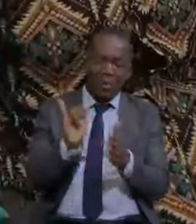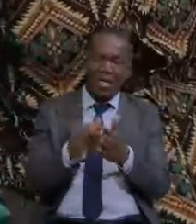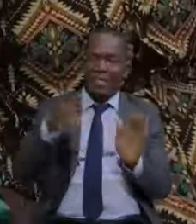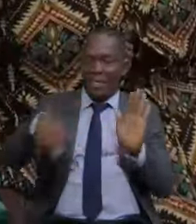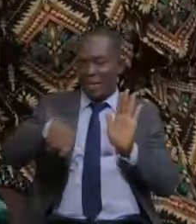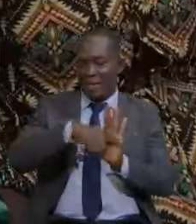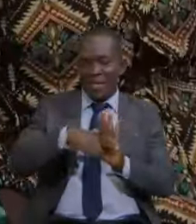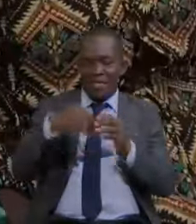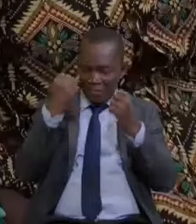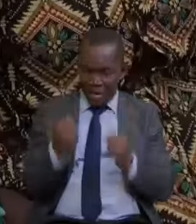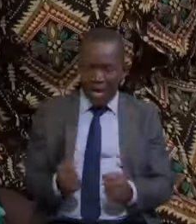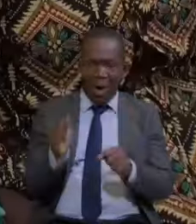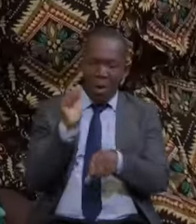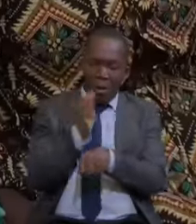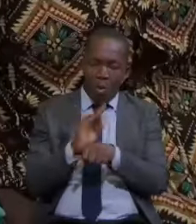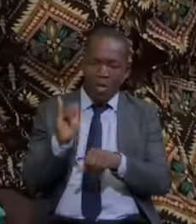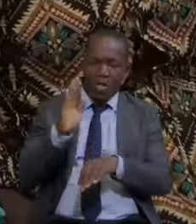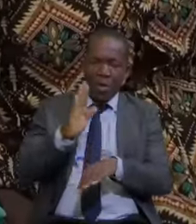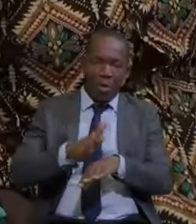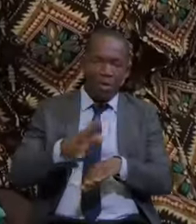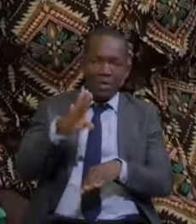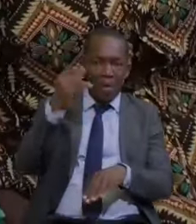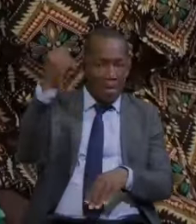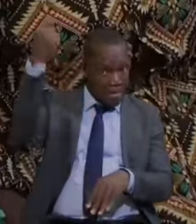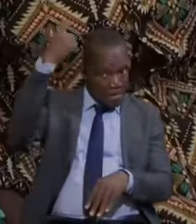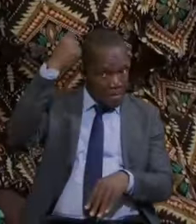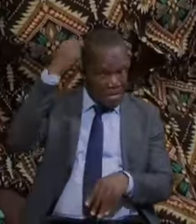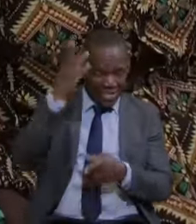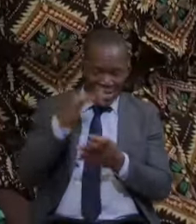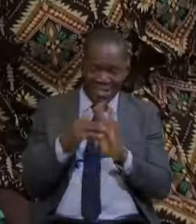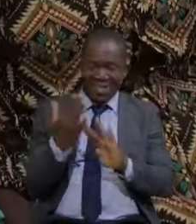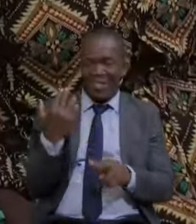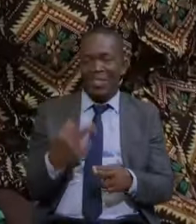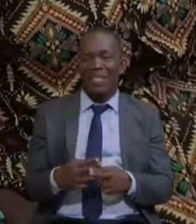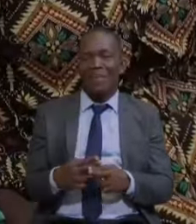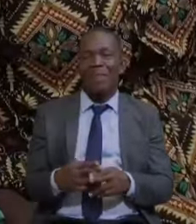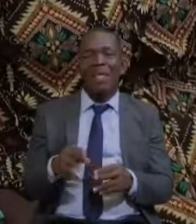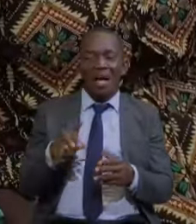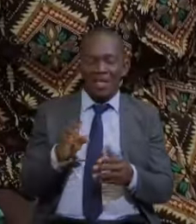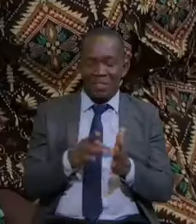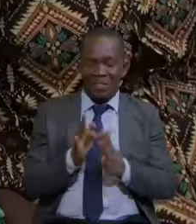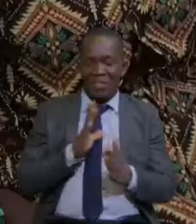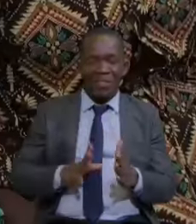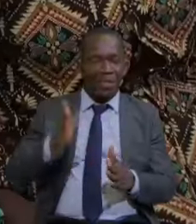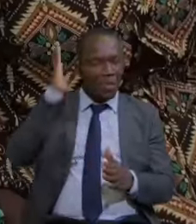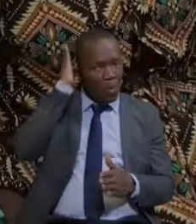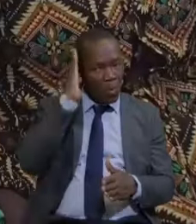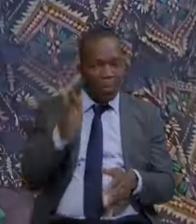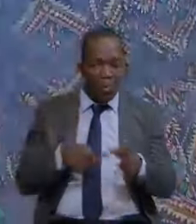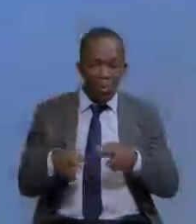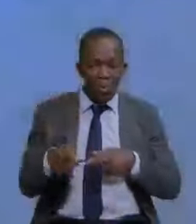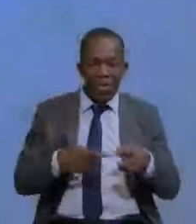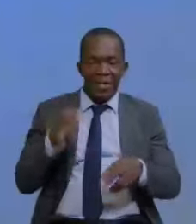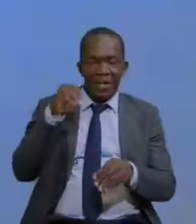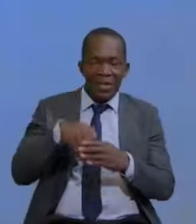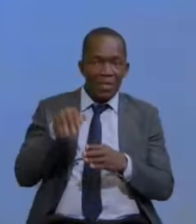Jesus' name. And then he reigns in your brain. He reigns in your body. Blood pressure will